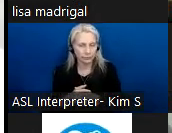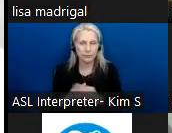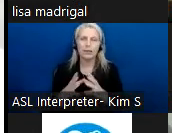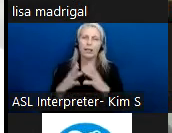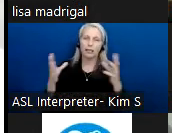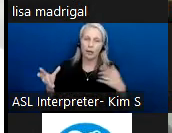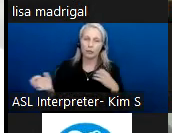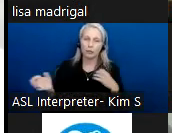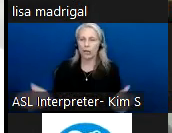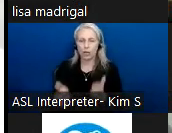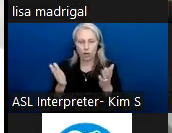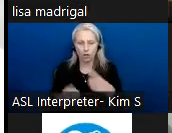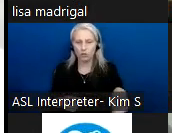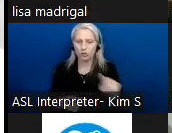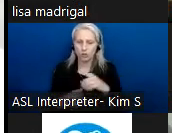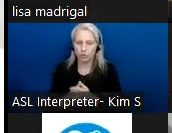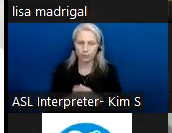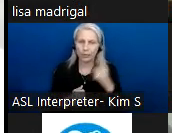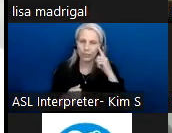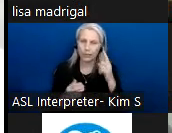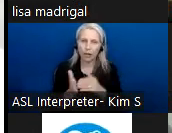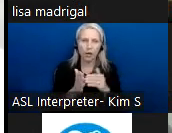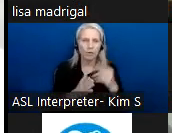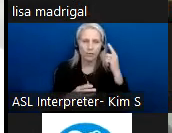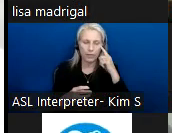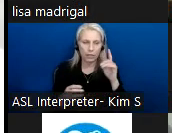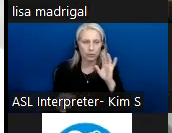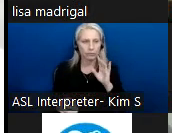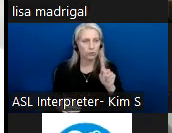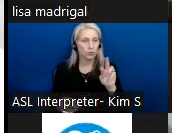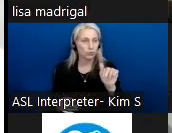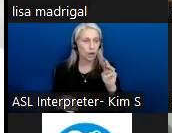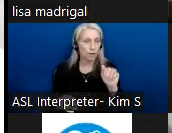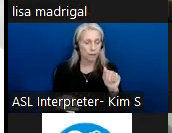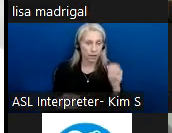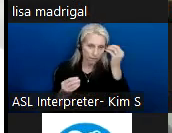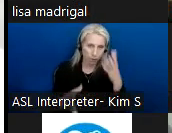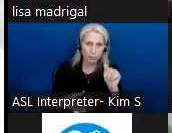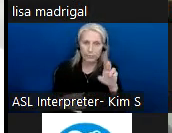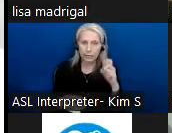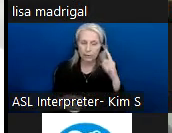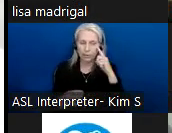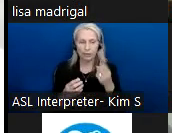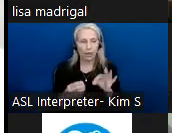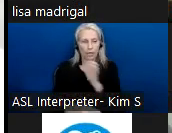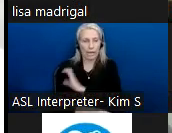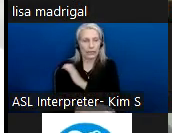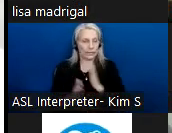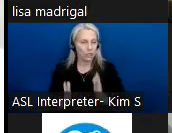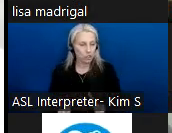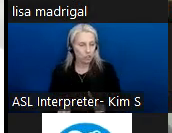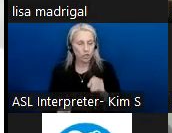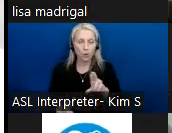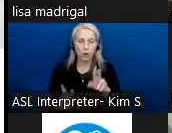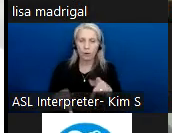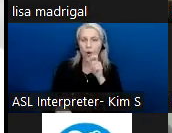think, I think a lot of times when we think about trauma-informed care, we think about a clinician or someone who